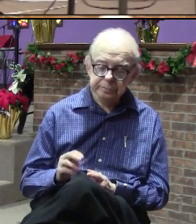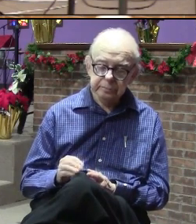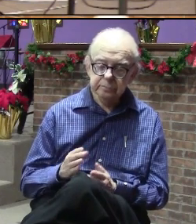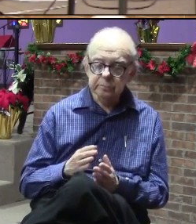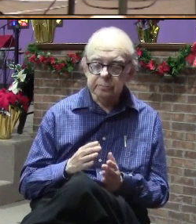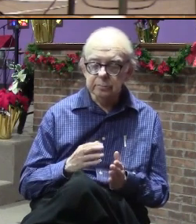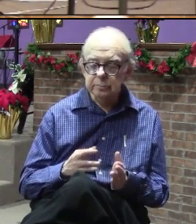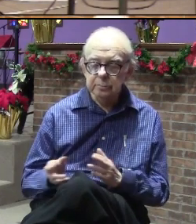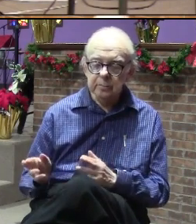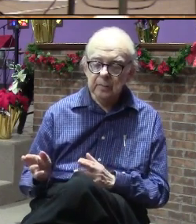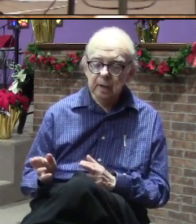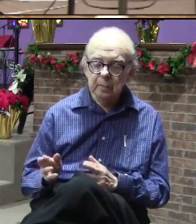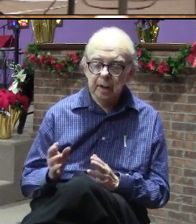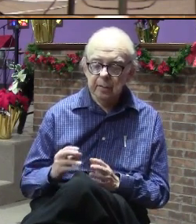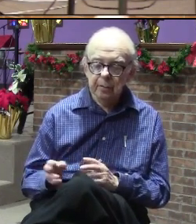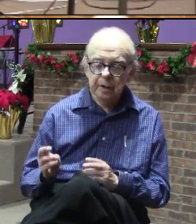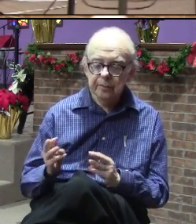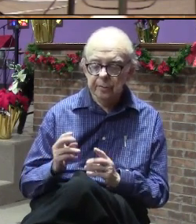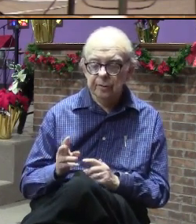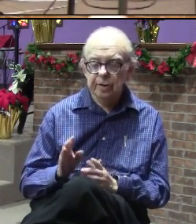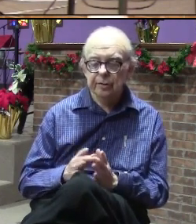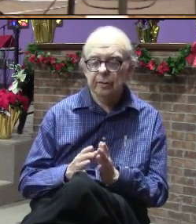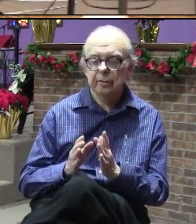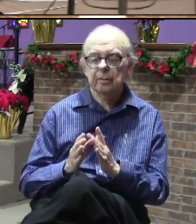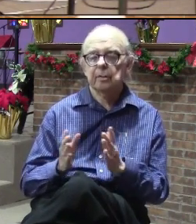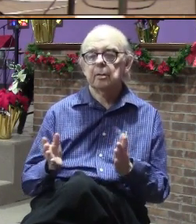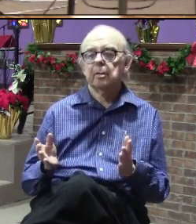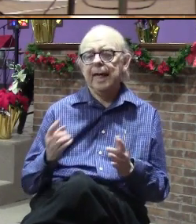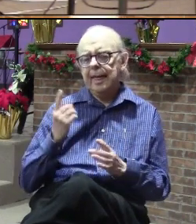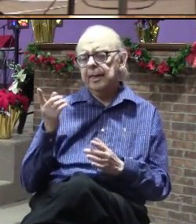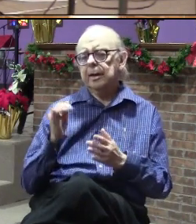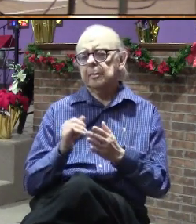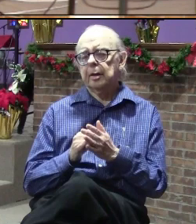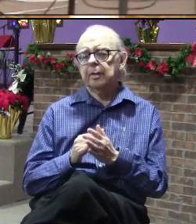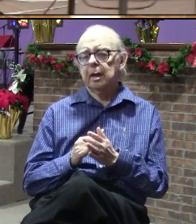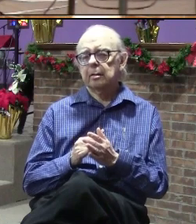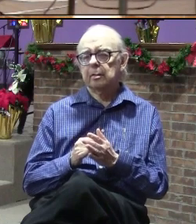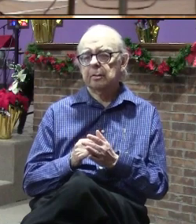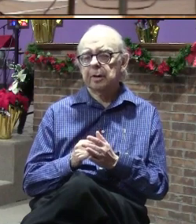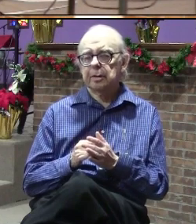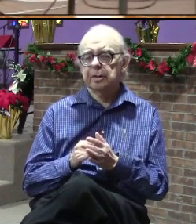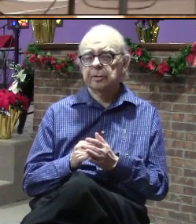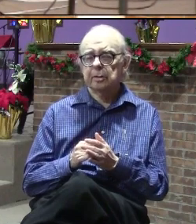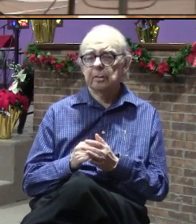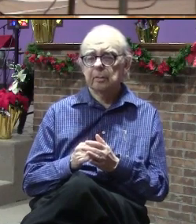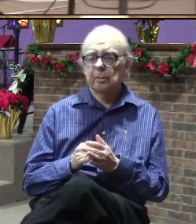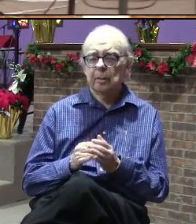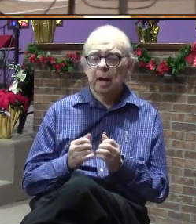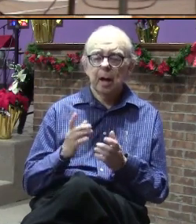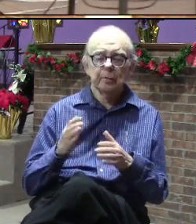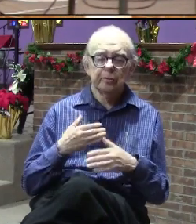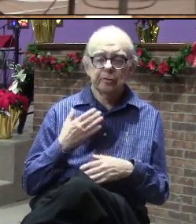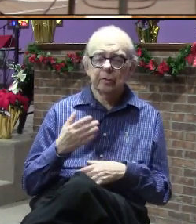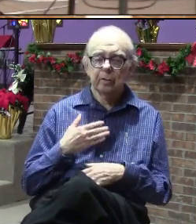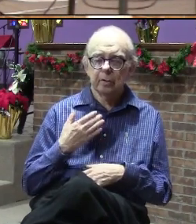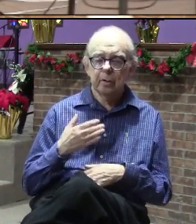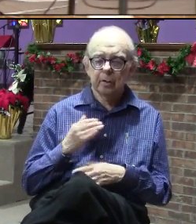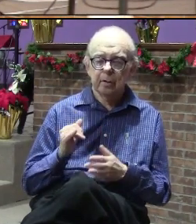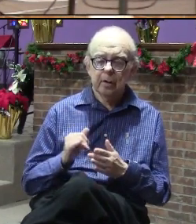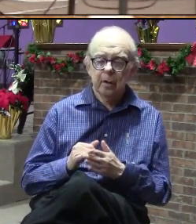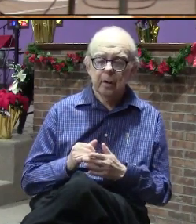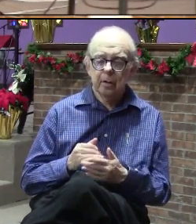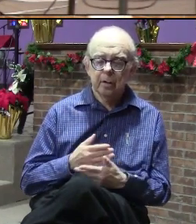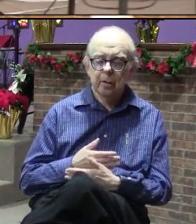the way for Jesus. And so think about it. How much joy that